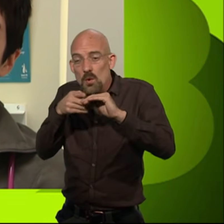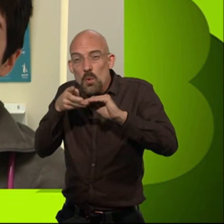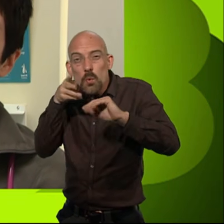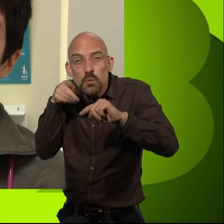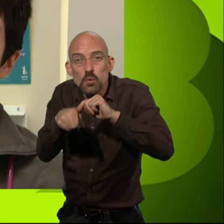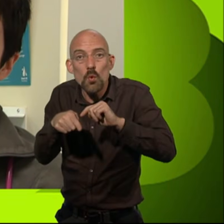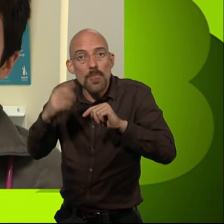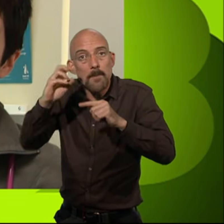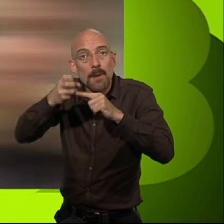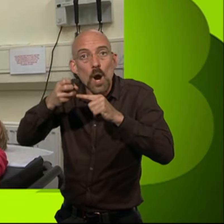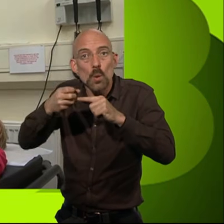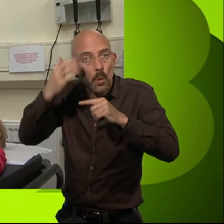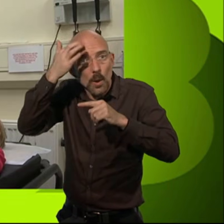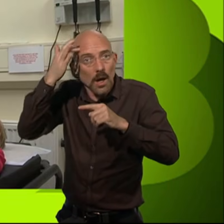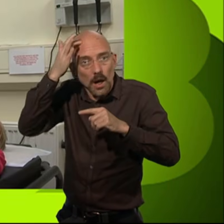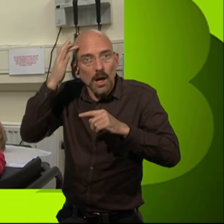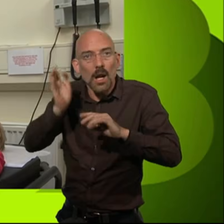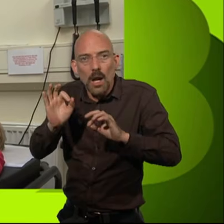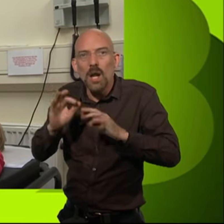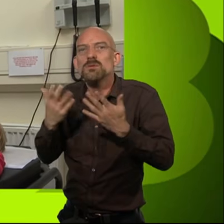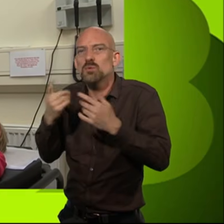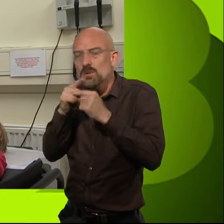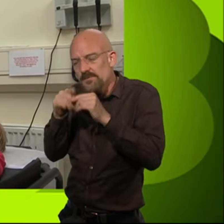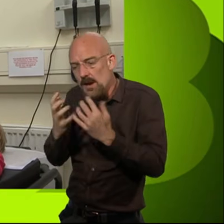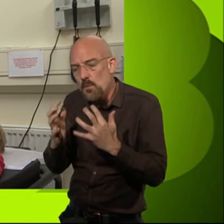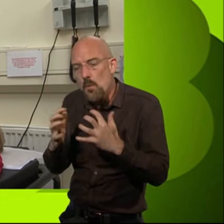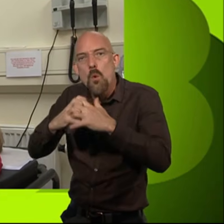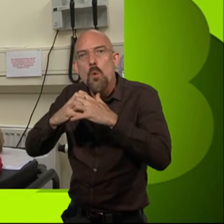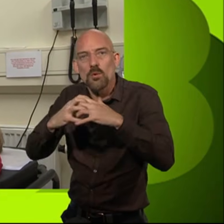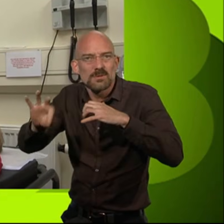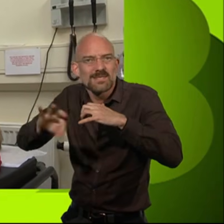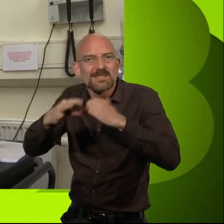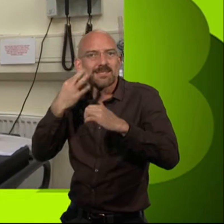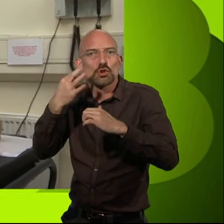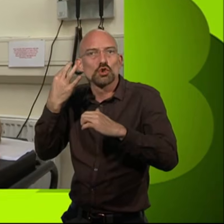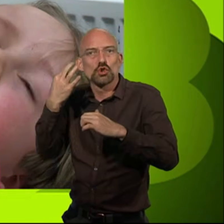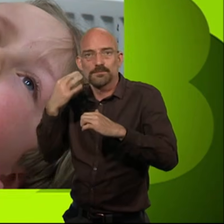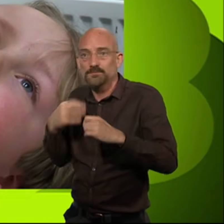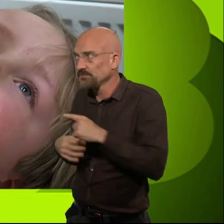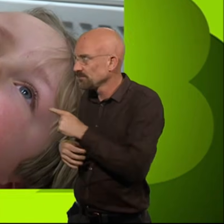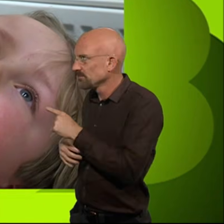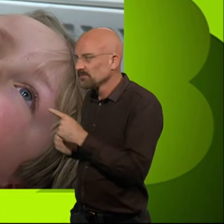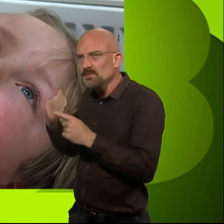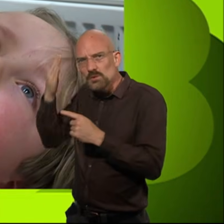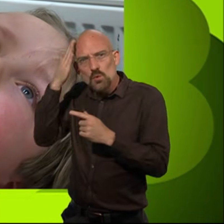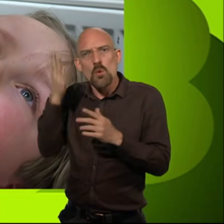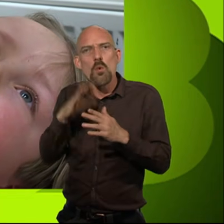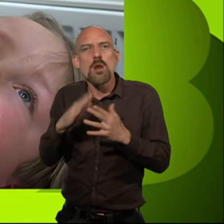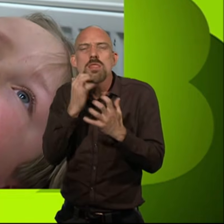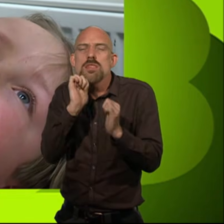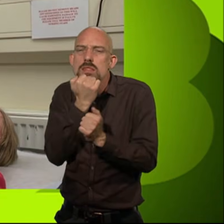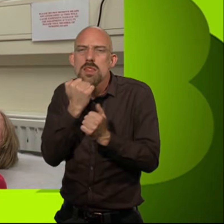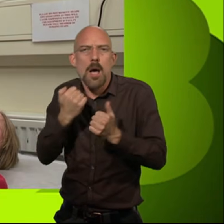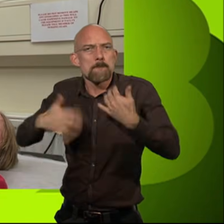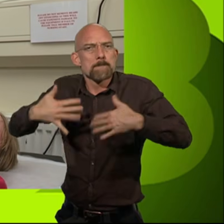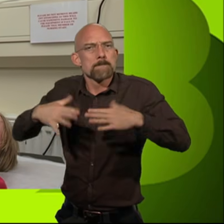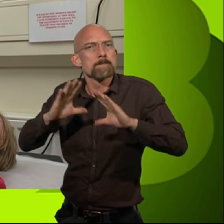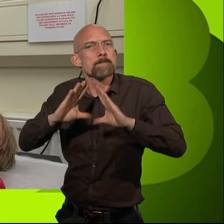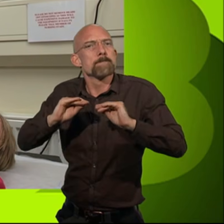to put stitches in to hold it together. In that case, let's get that head numb. We don't want Tig feeling those